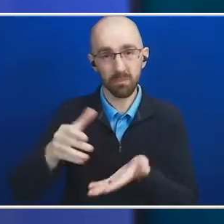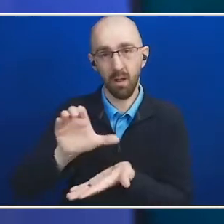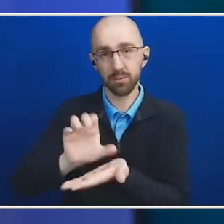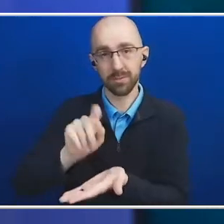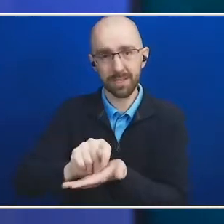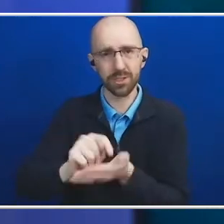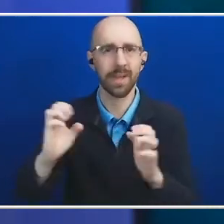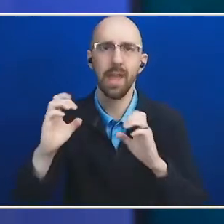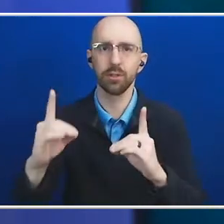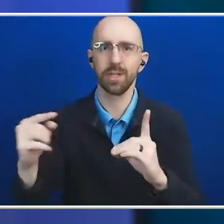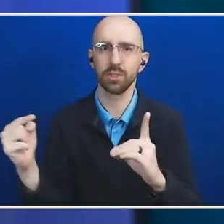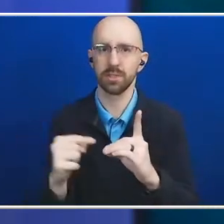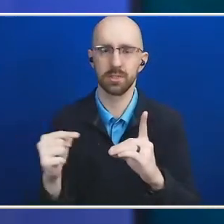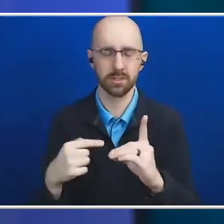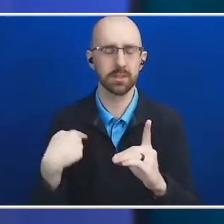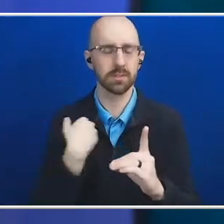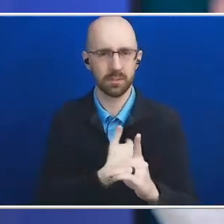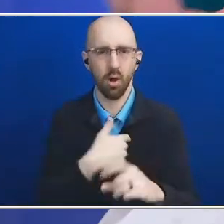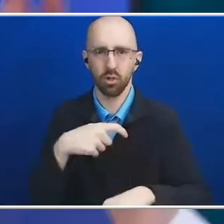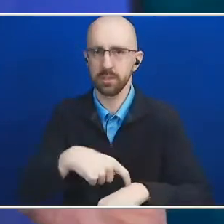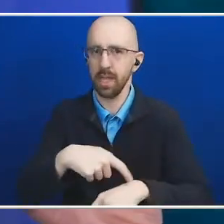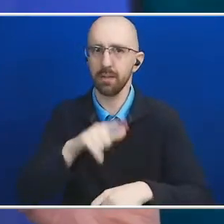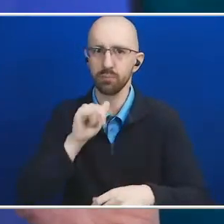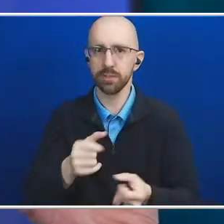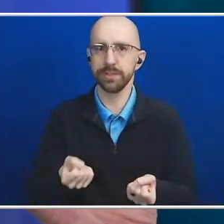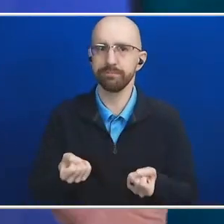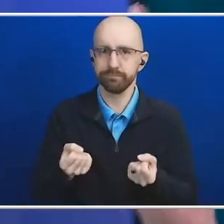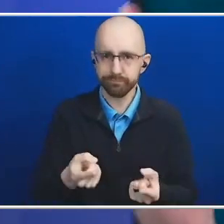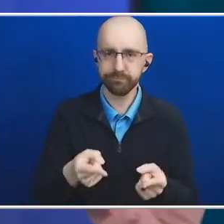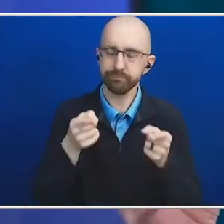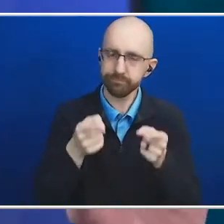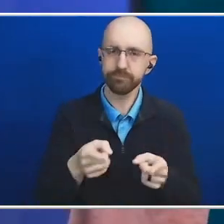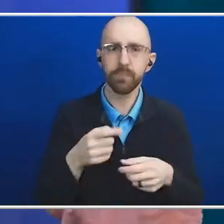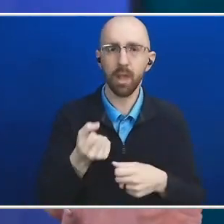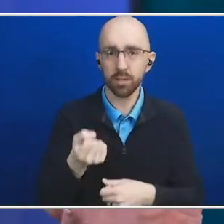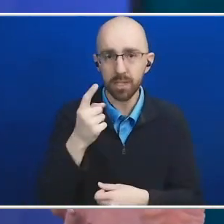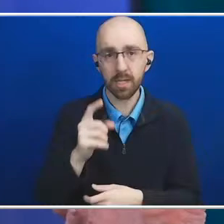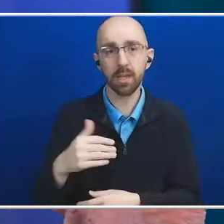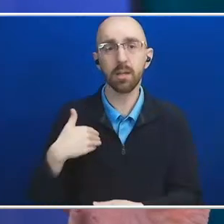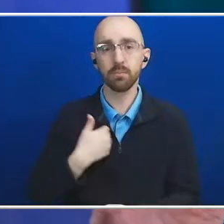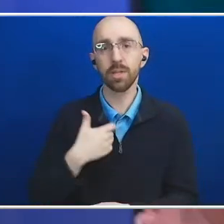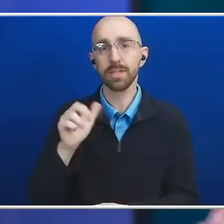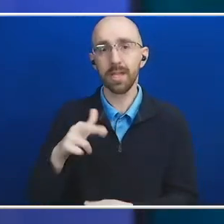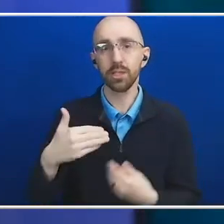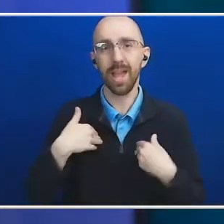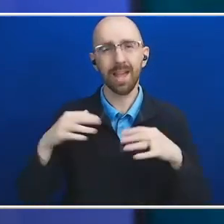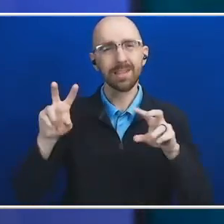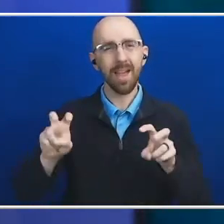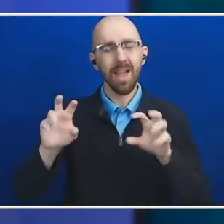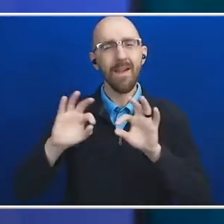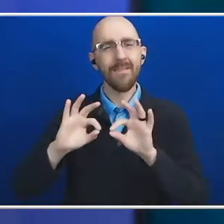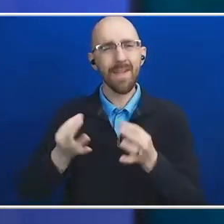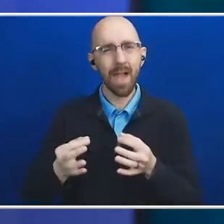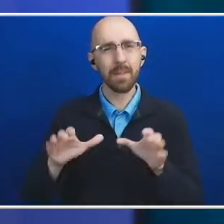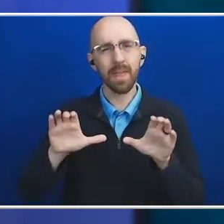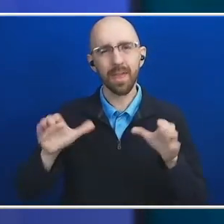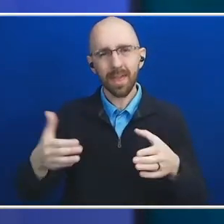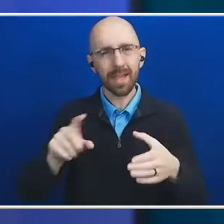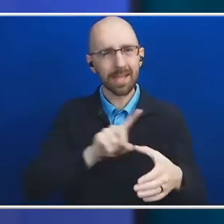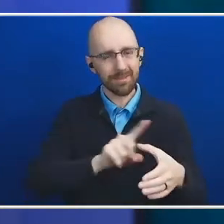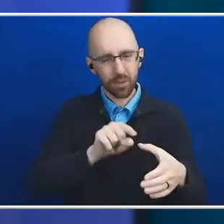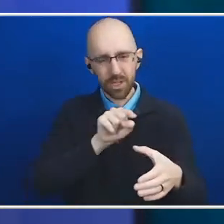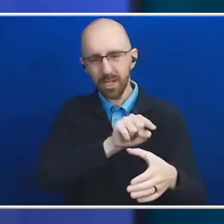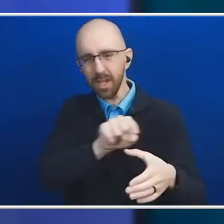lot of our time on understanding that breast cancer is a family with a lot of personality types. And so we need to understand the personality type. So